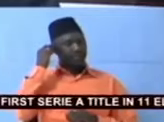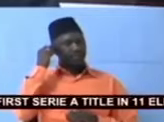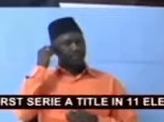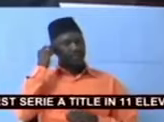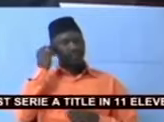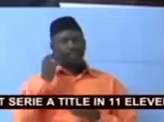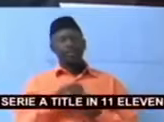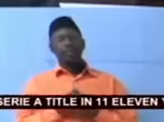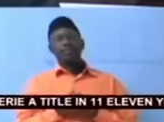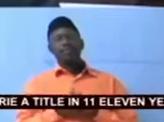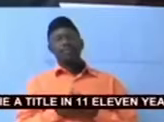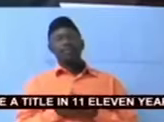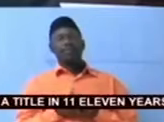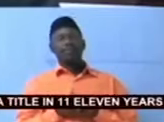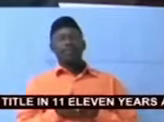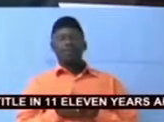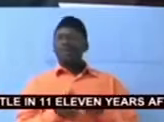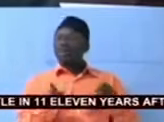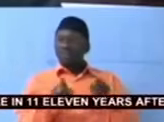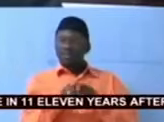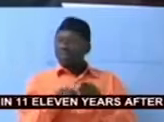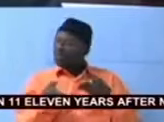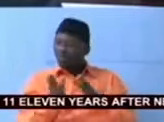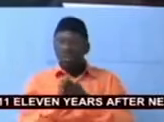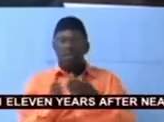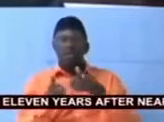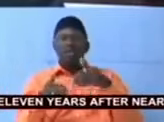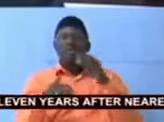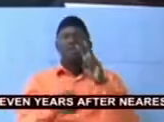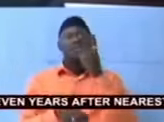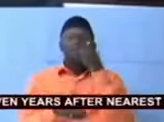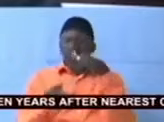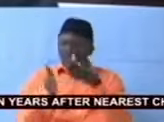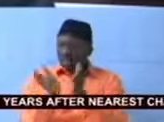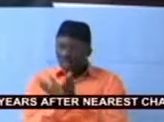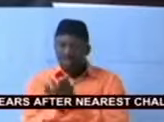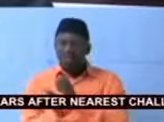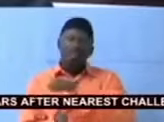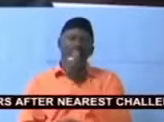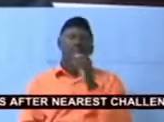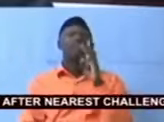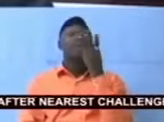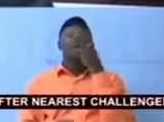dayo até. And the same applies to the second class and the third class. Bu ko defé nak lool